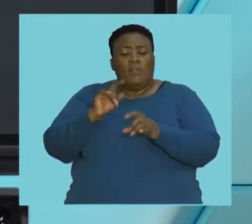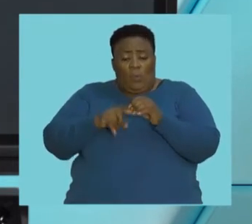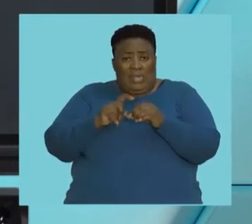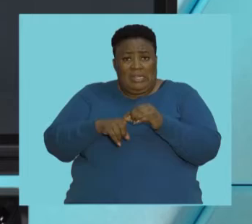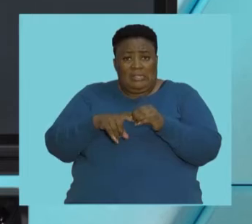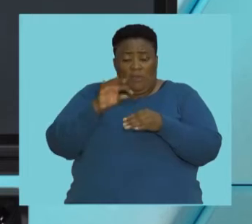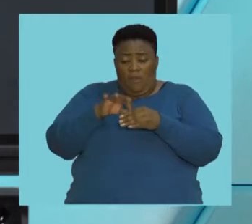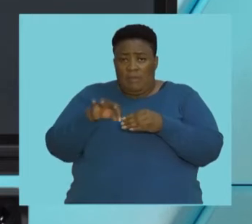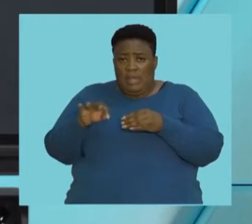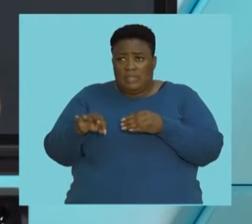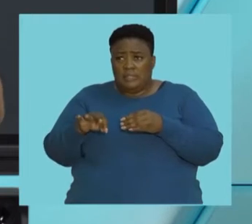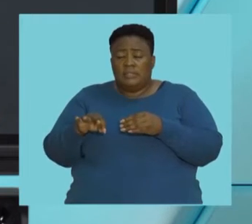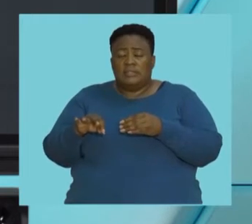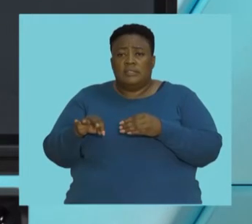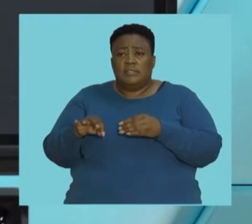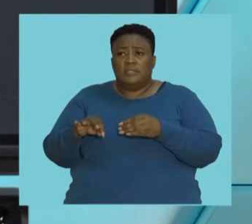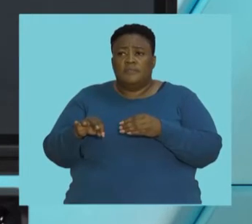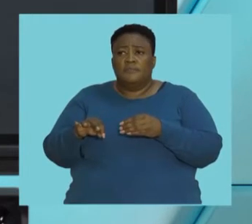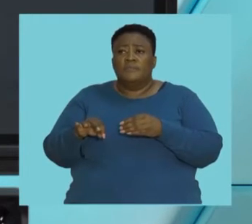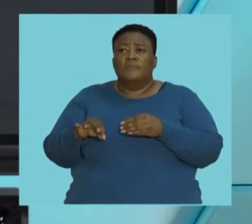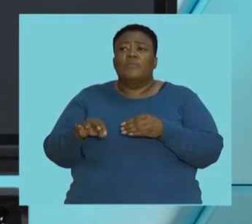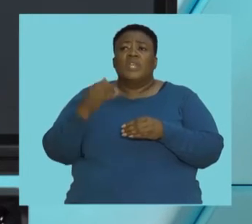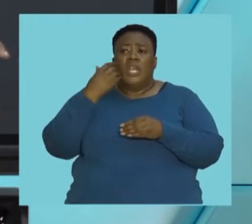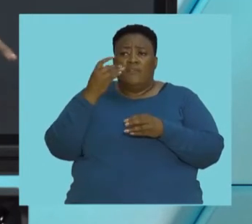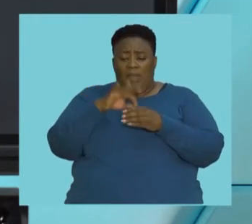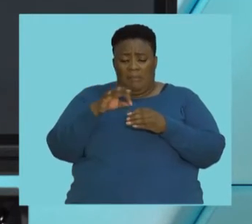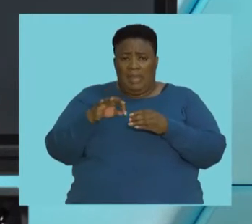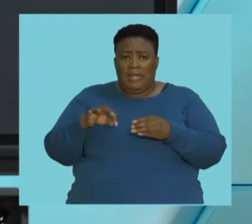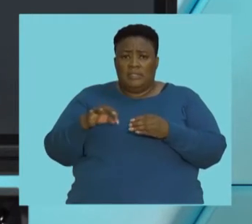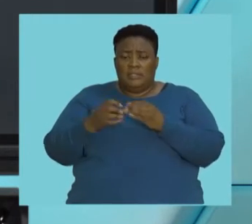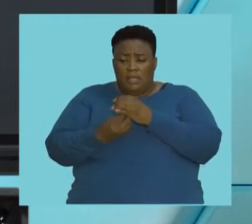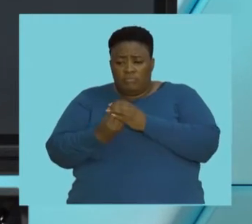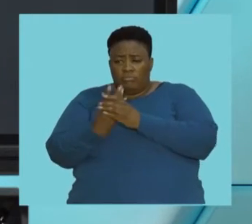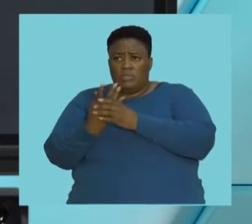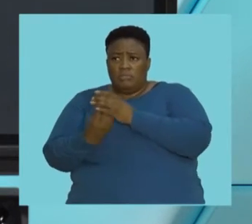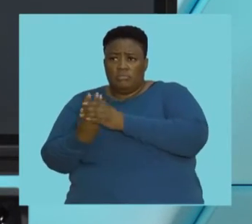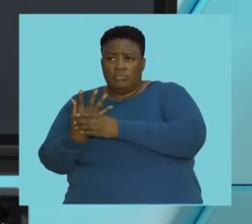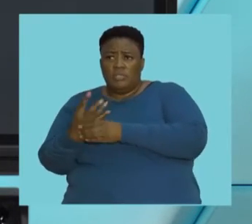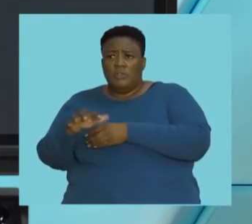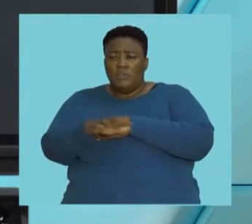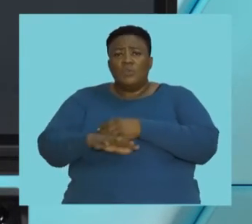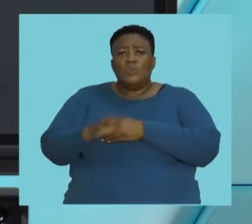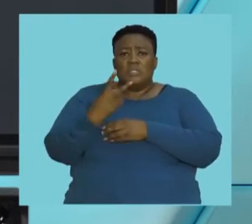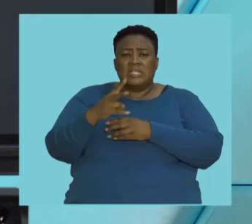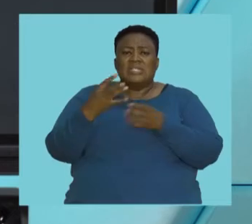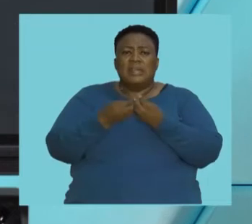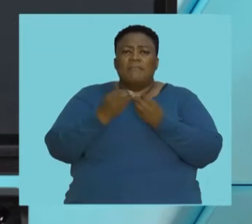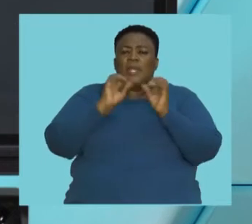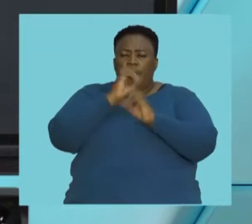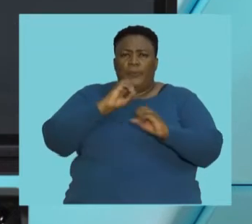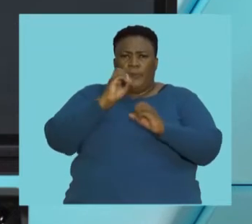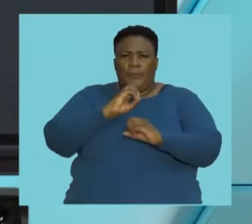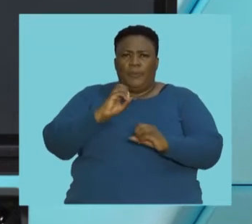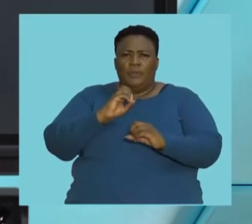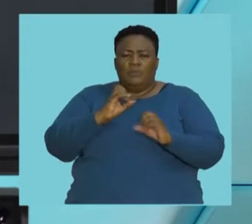when there is a loss of the plants that grow on that surface, we're going to find that there's nothing to hold the soil on the